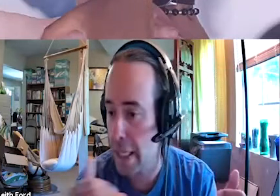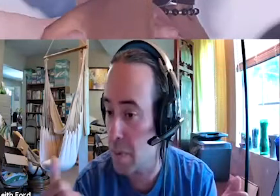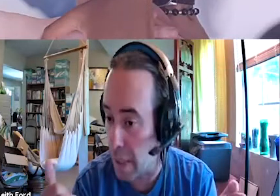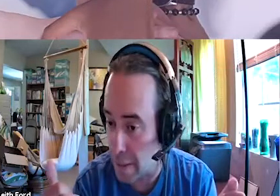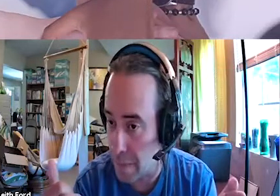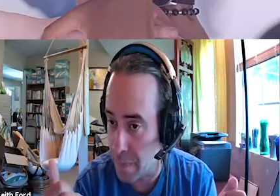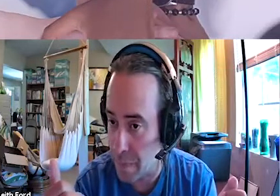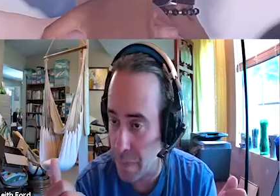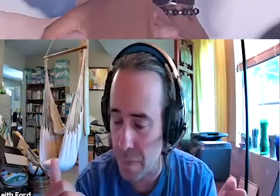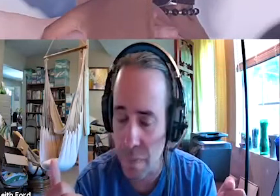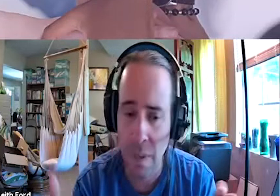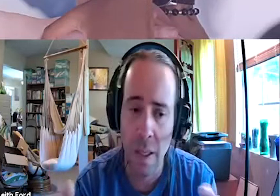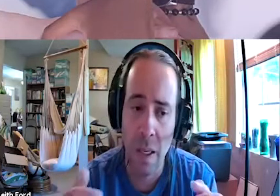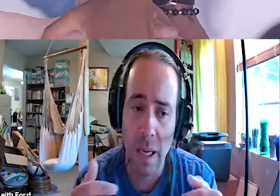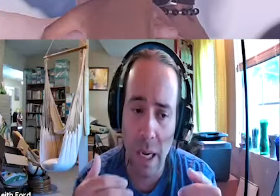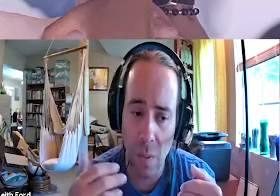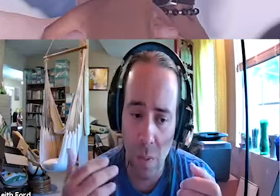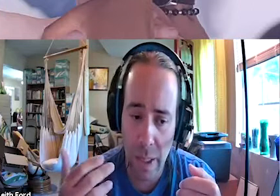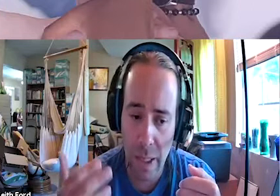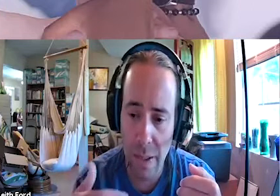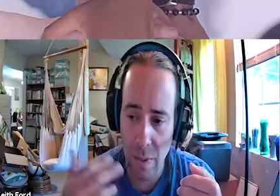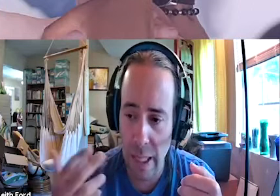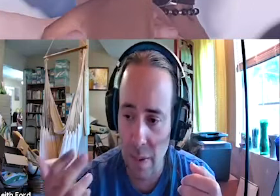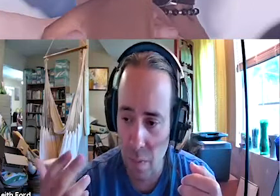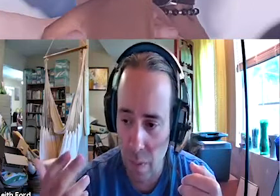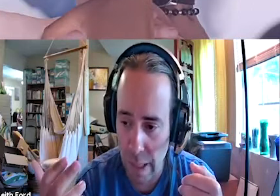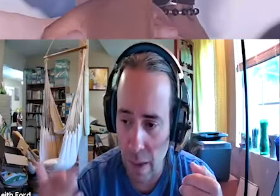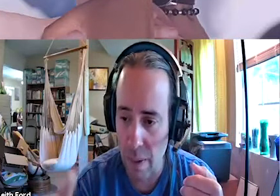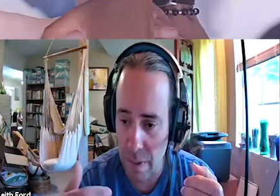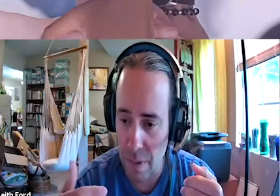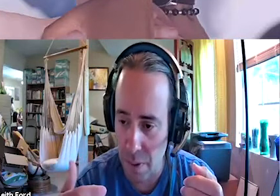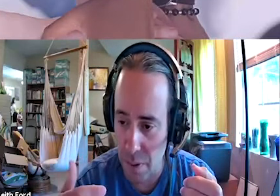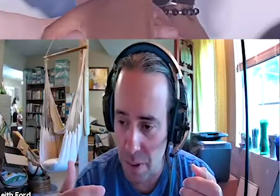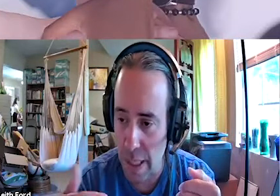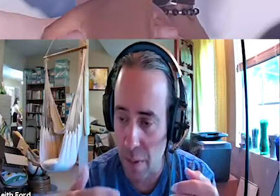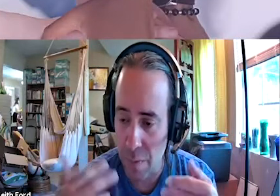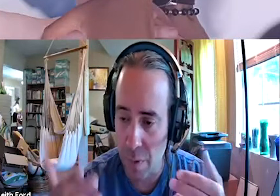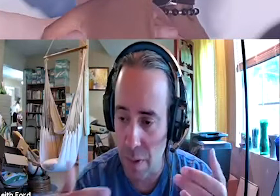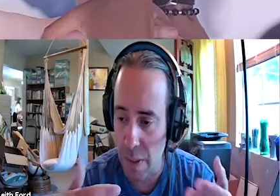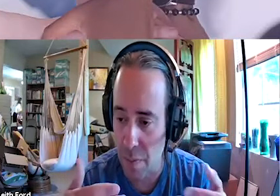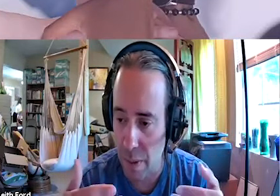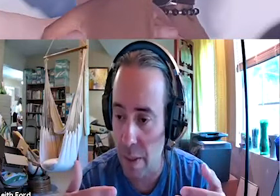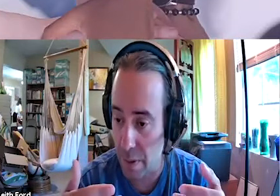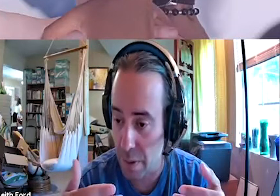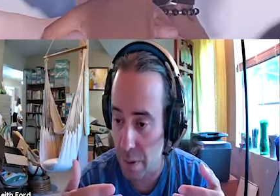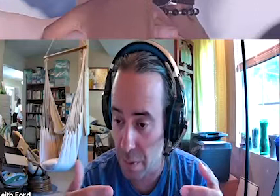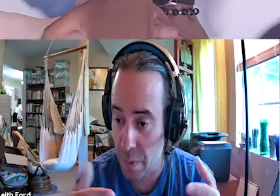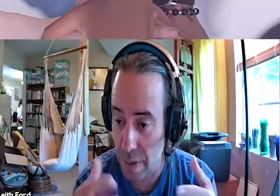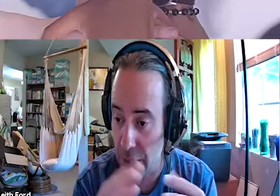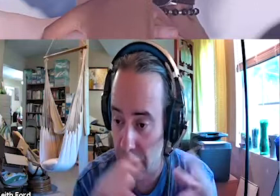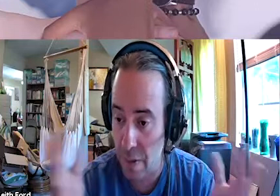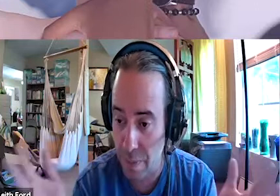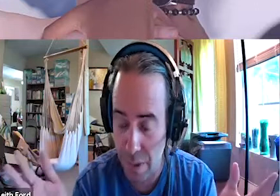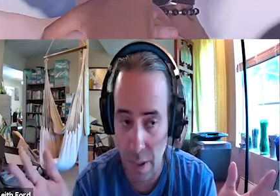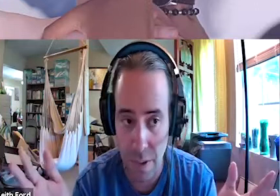That's not the case with us. How we interact with our institution and how we view ourselves within our institution,